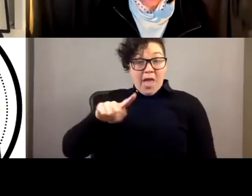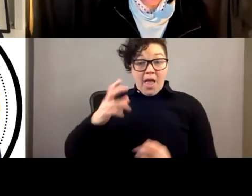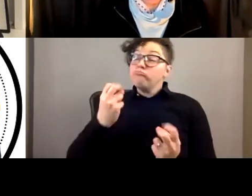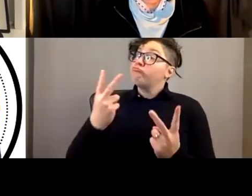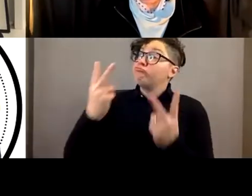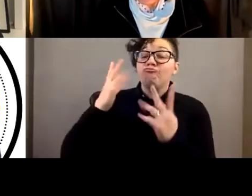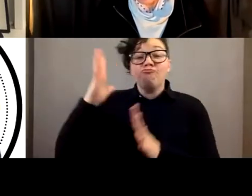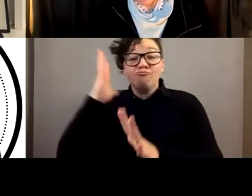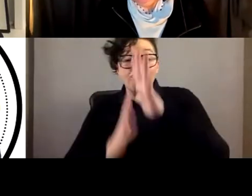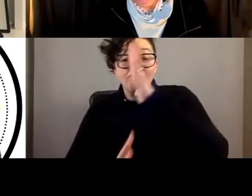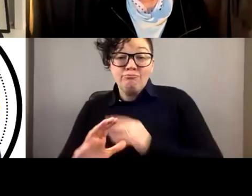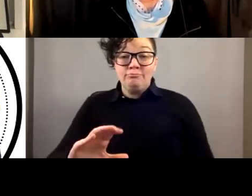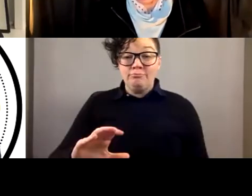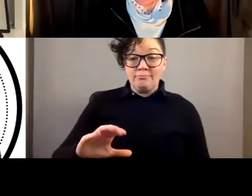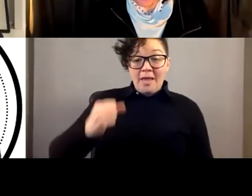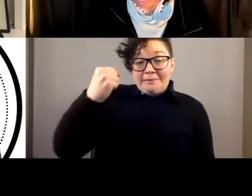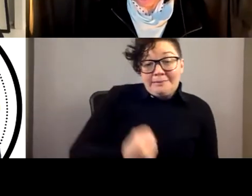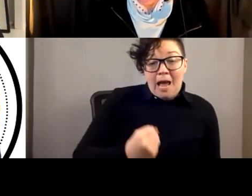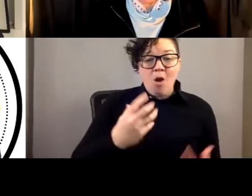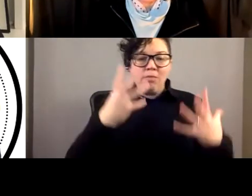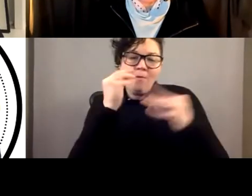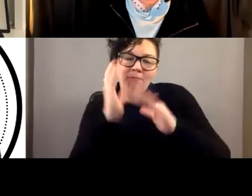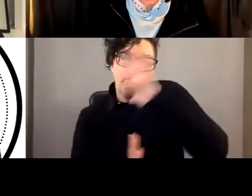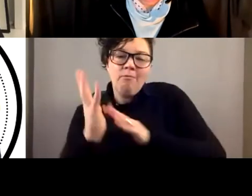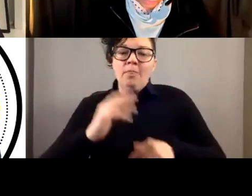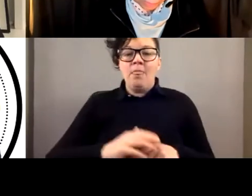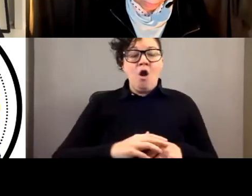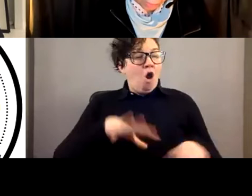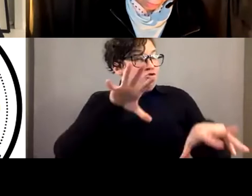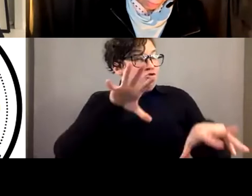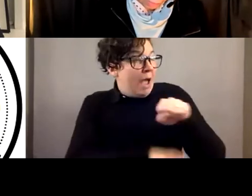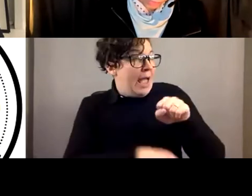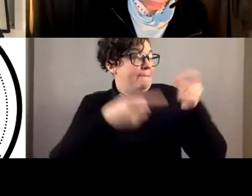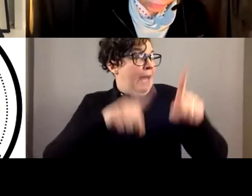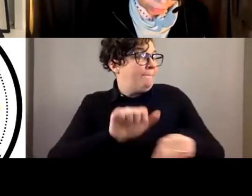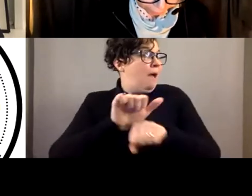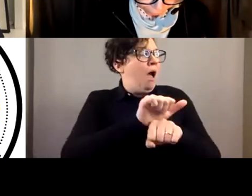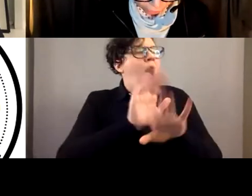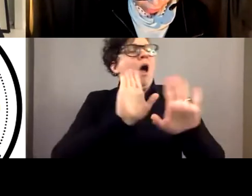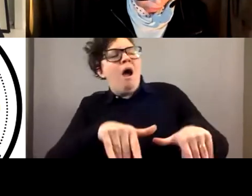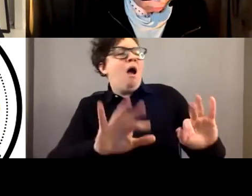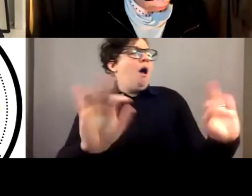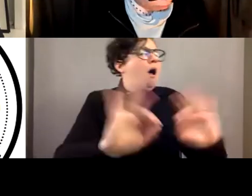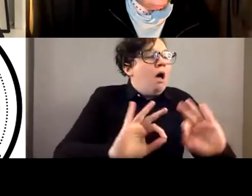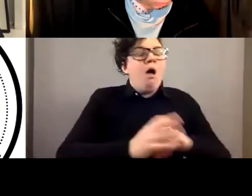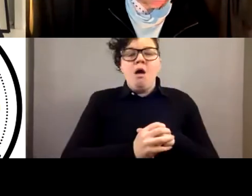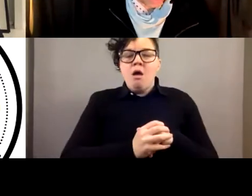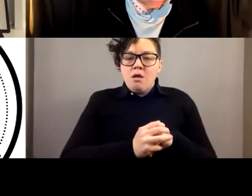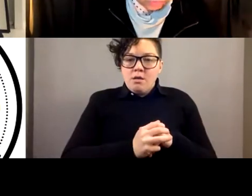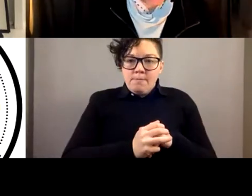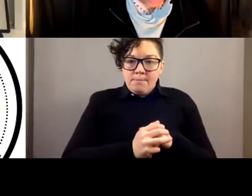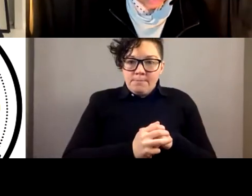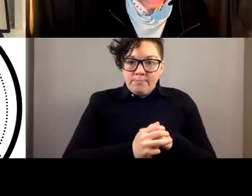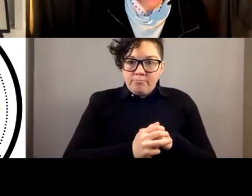honor and land. They deny plantation rape or explain it away as a question, or